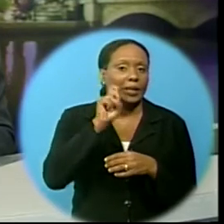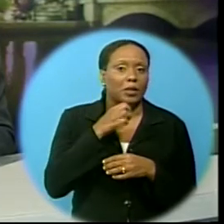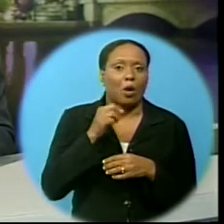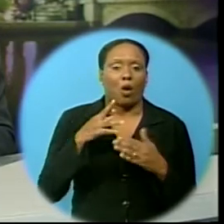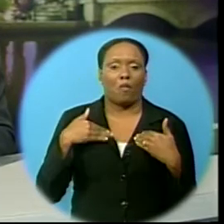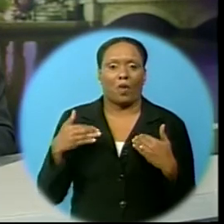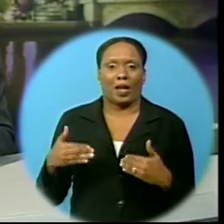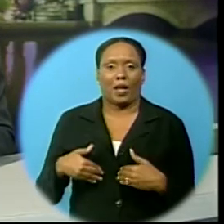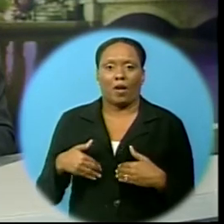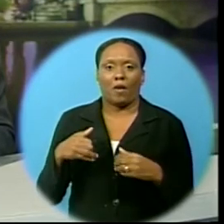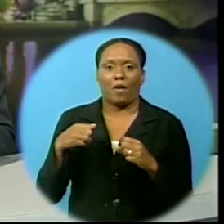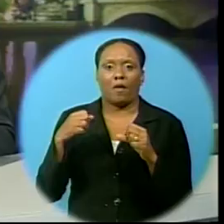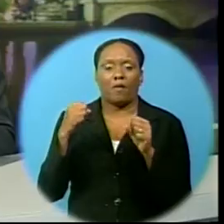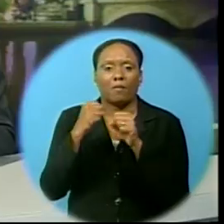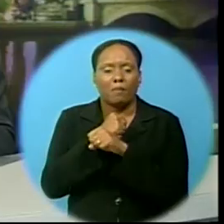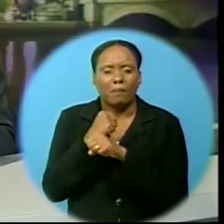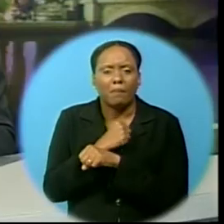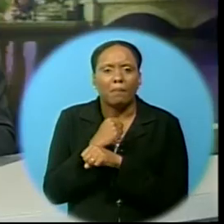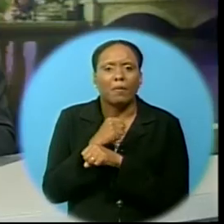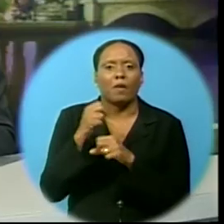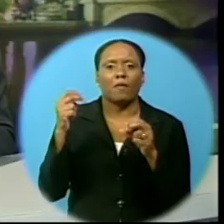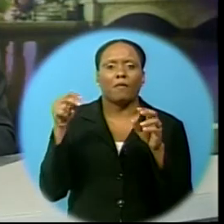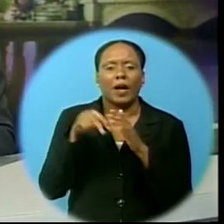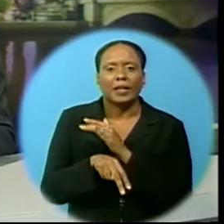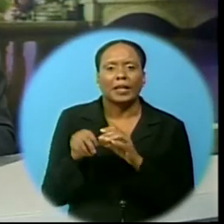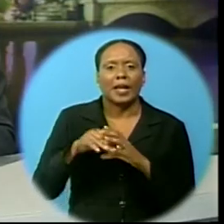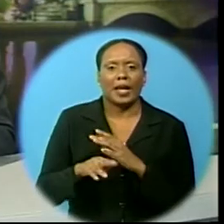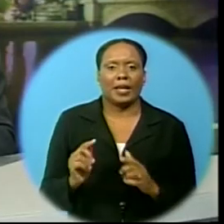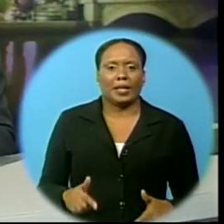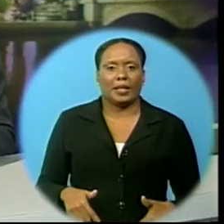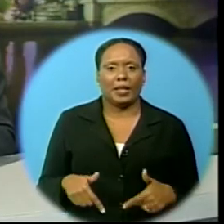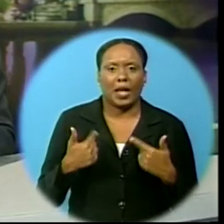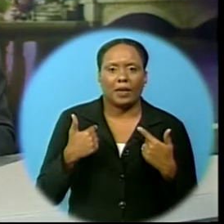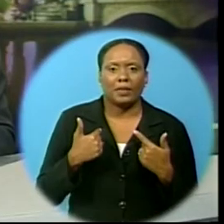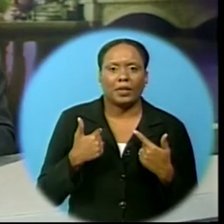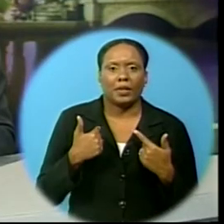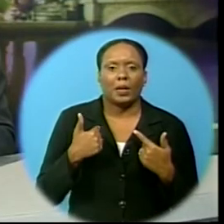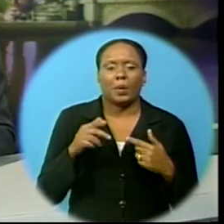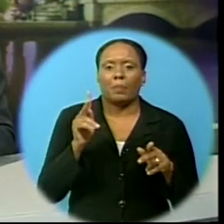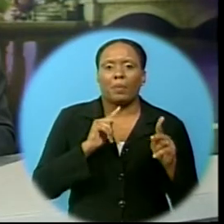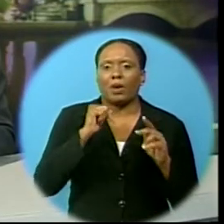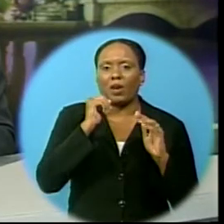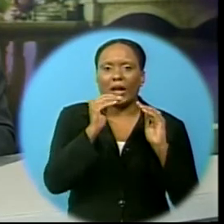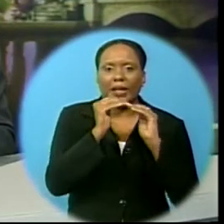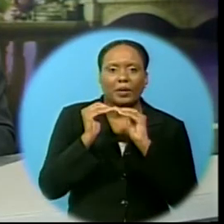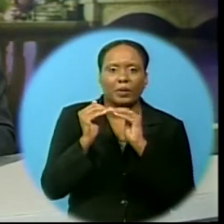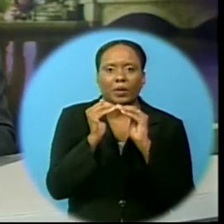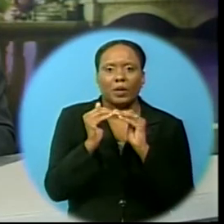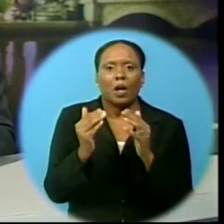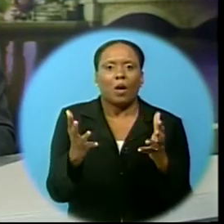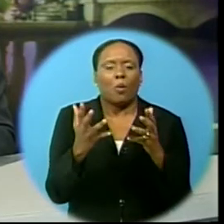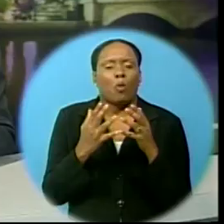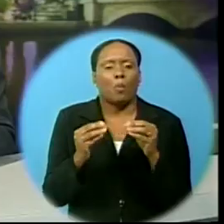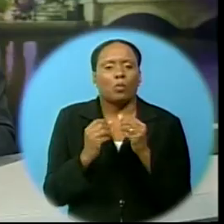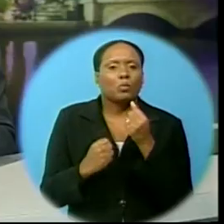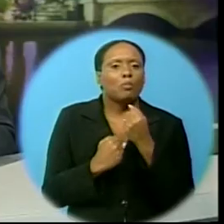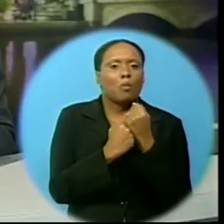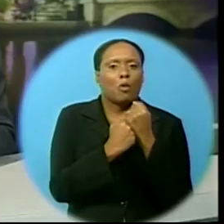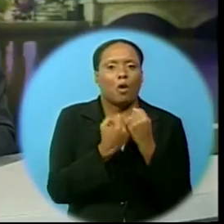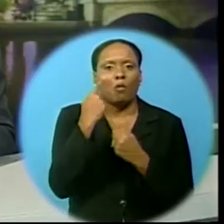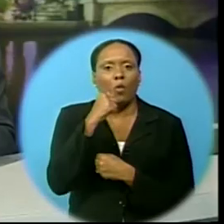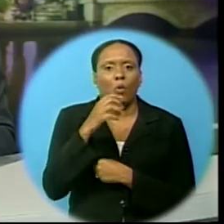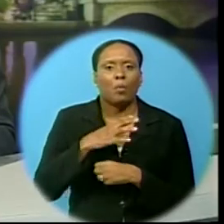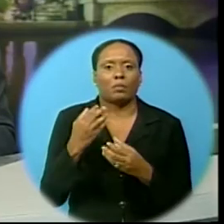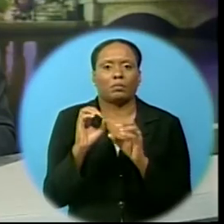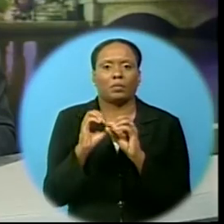through prevention strategies that address the root causes of gender inequality. It also wants greater support for women's organizations, which